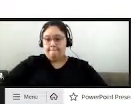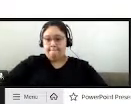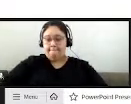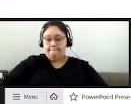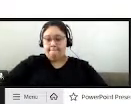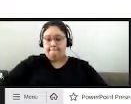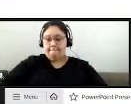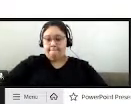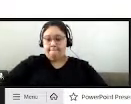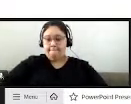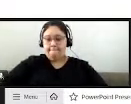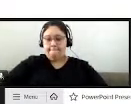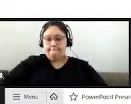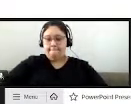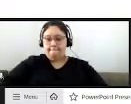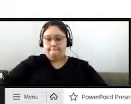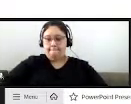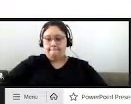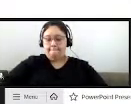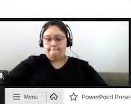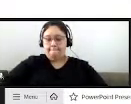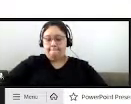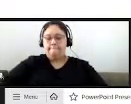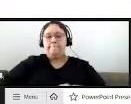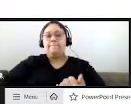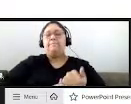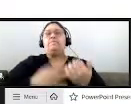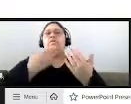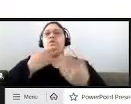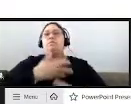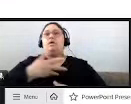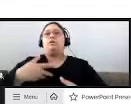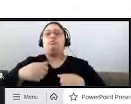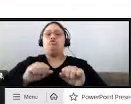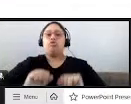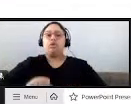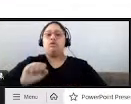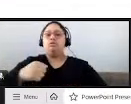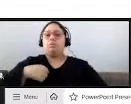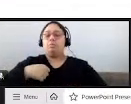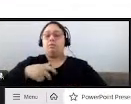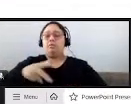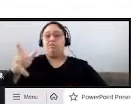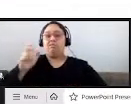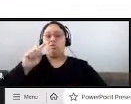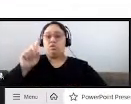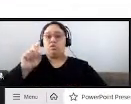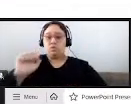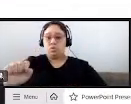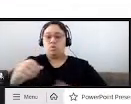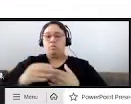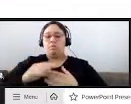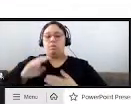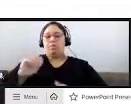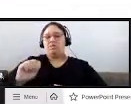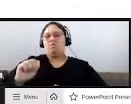Ms. Fisher. Thank you, Madam Chair. Yeah, I'm going to take that question, Member